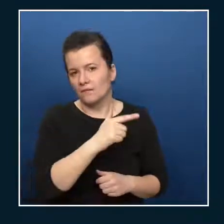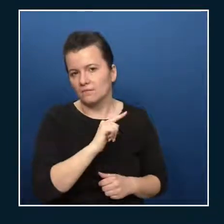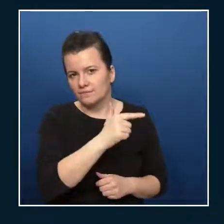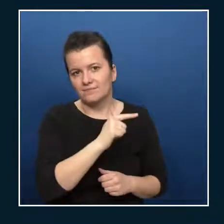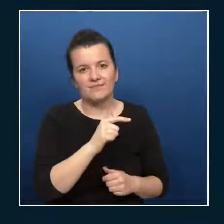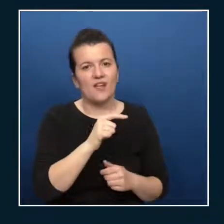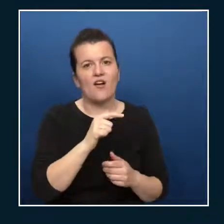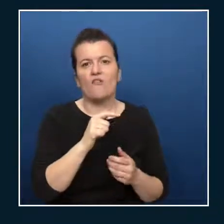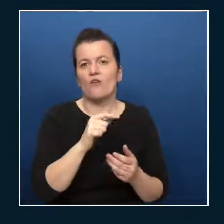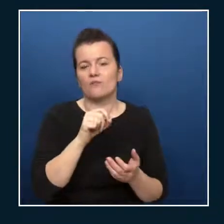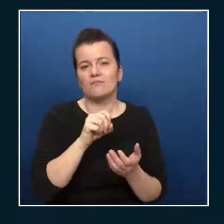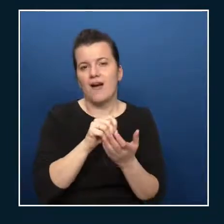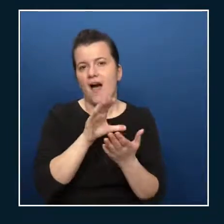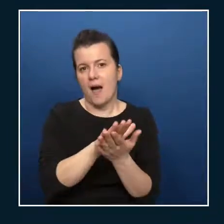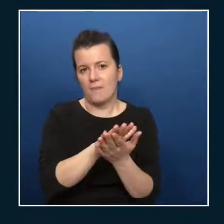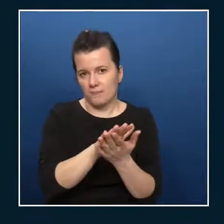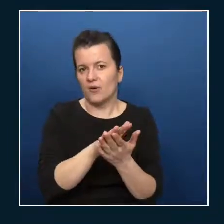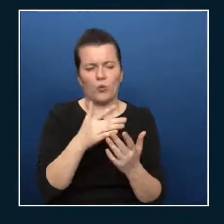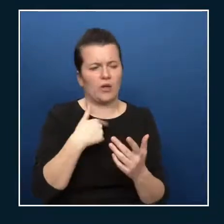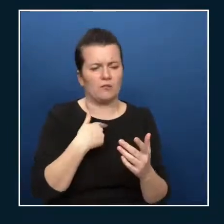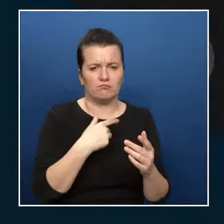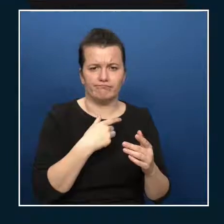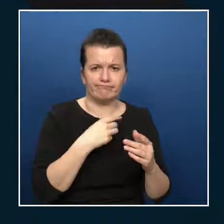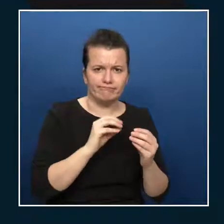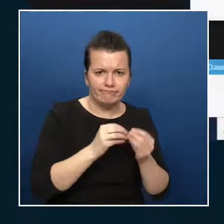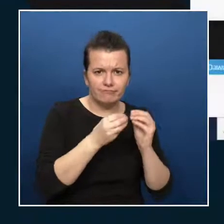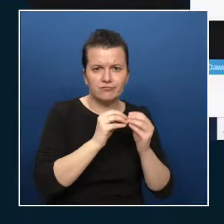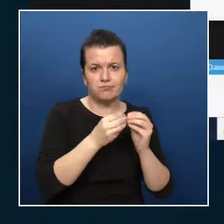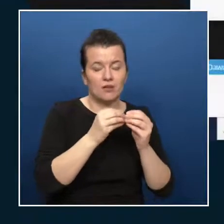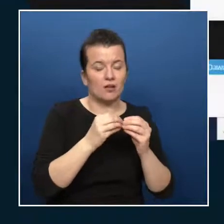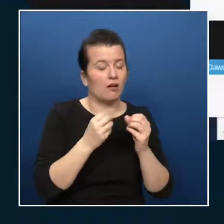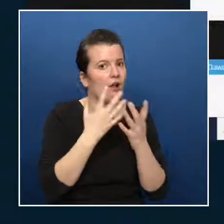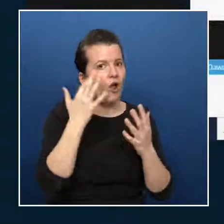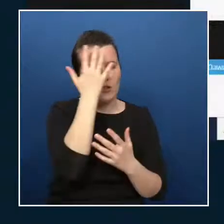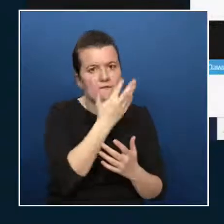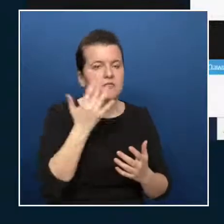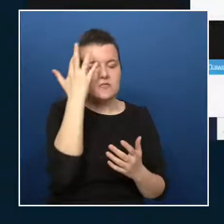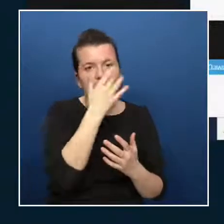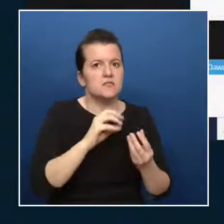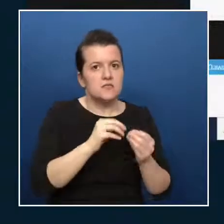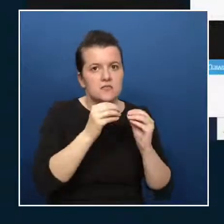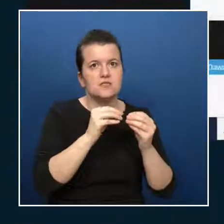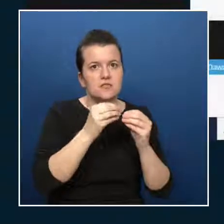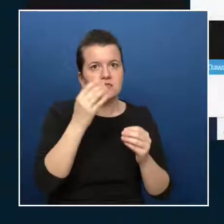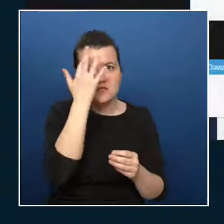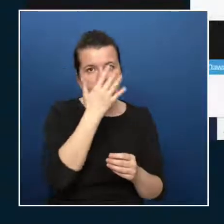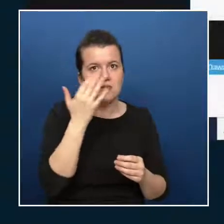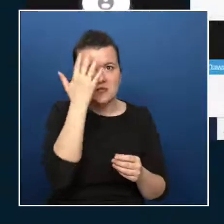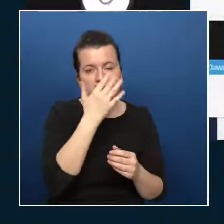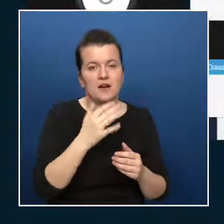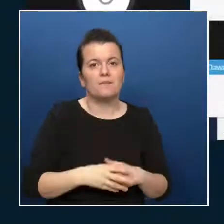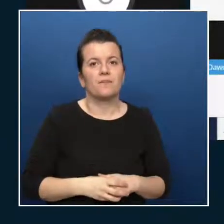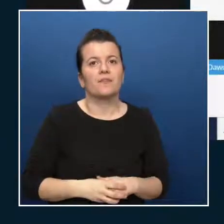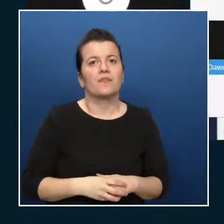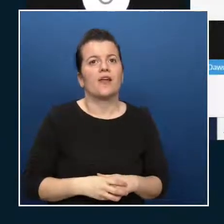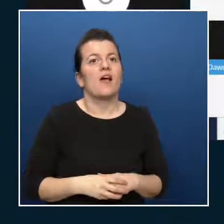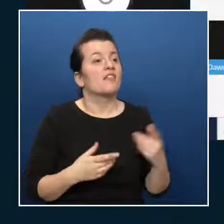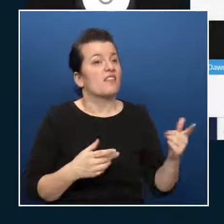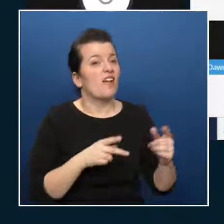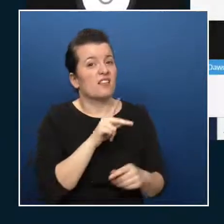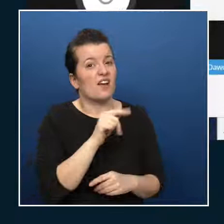the scene, and then we kind of, put so much thinking into it. So we started with a question when Kathy asked me that, hey,